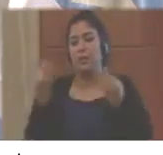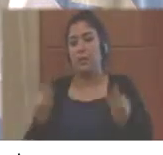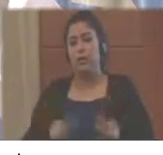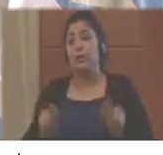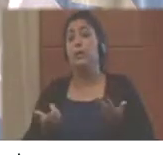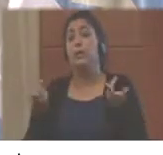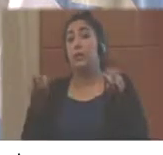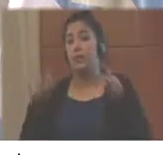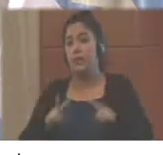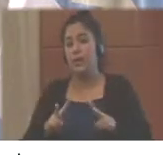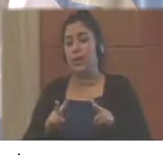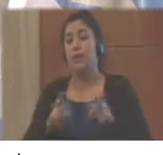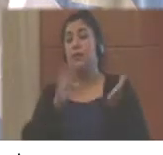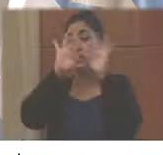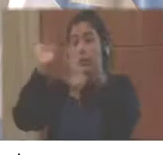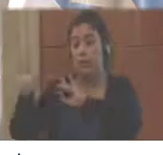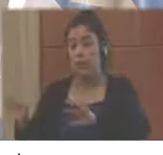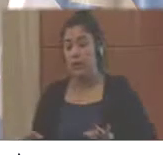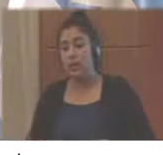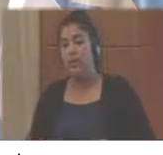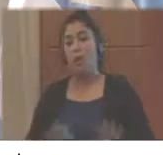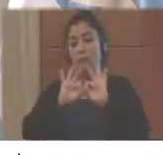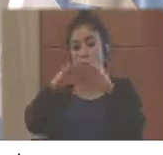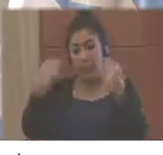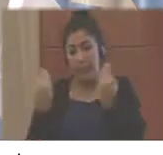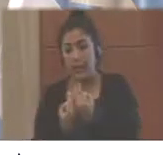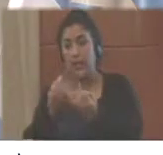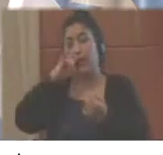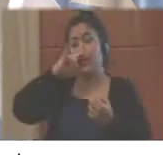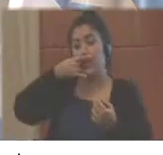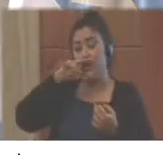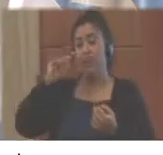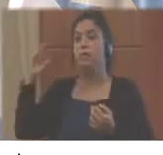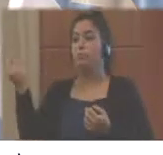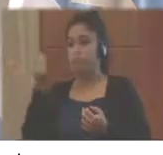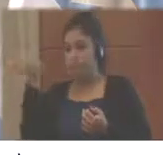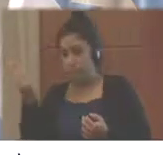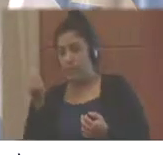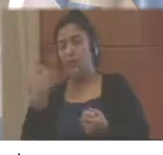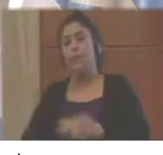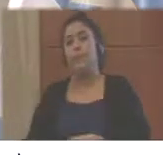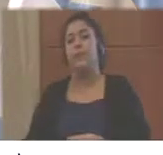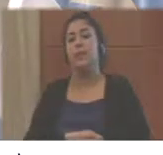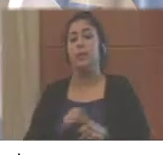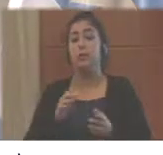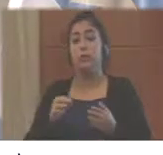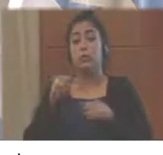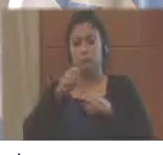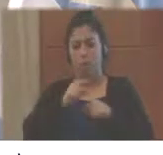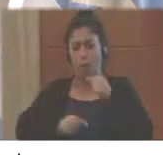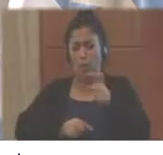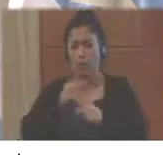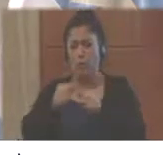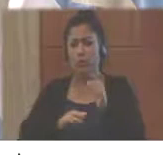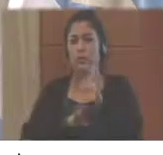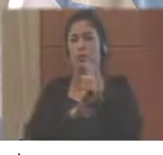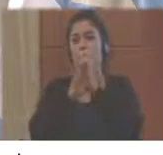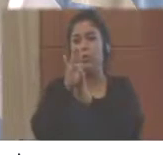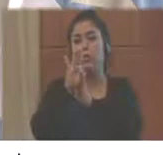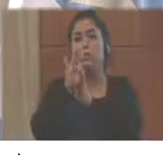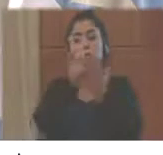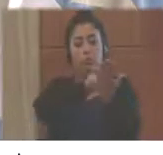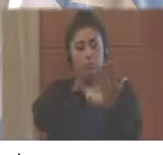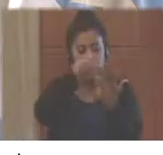Hospitals program. Also, on the children's and youth fronts, they have developed an internal